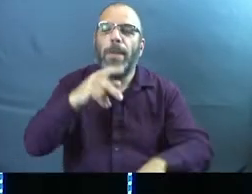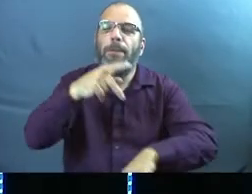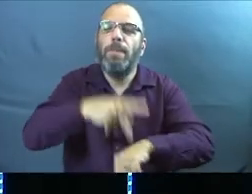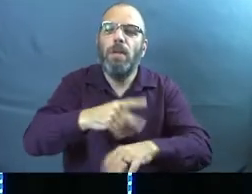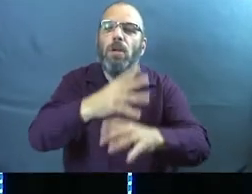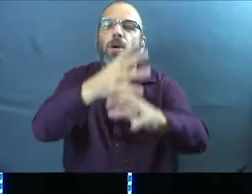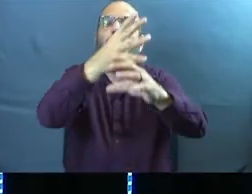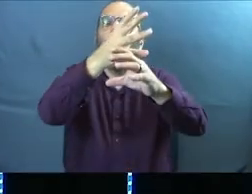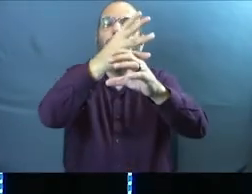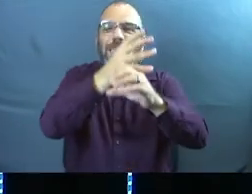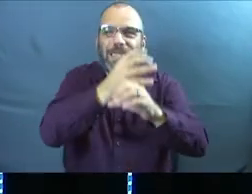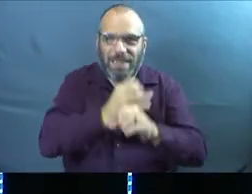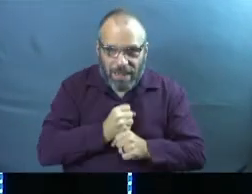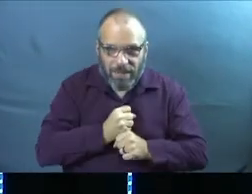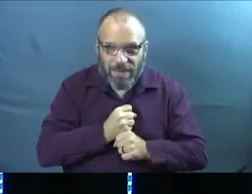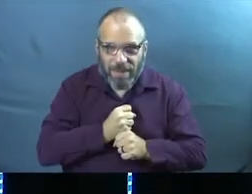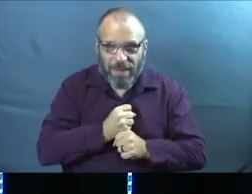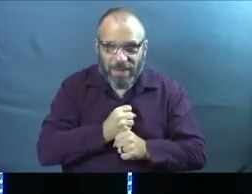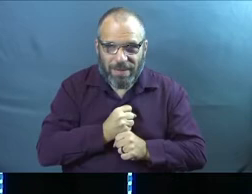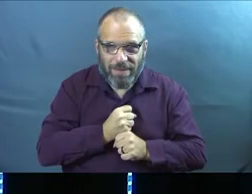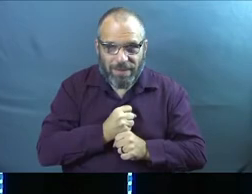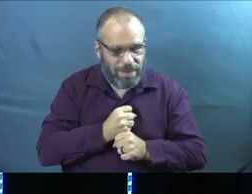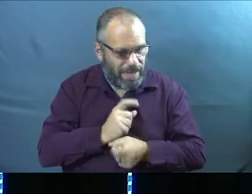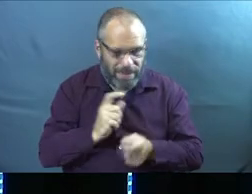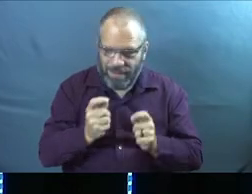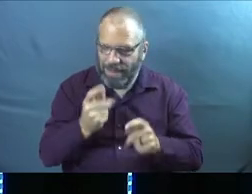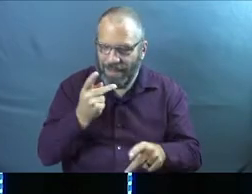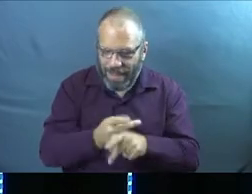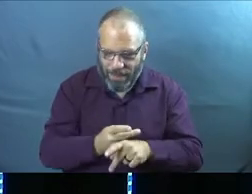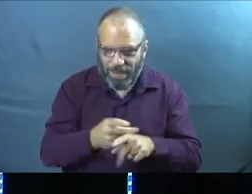it, and he didn't change the ending.